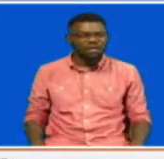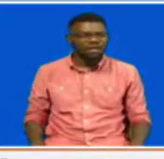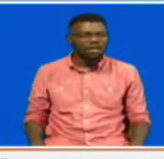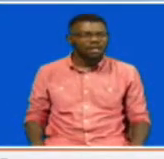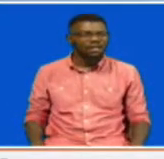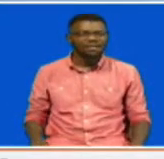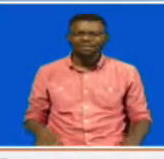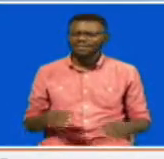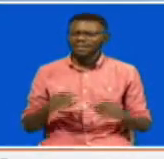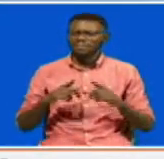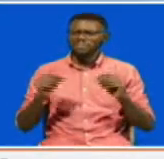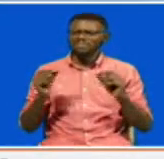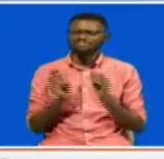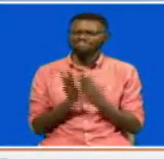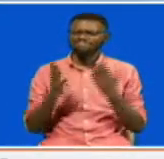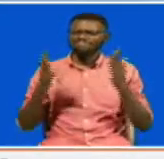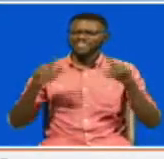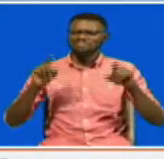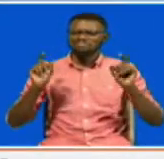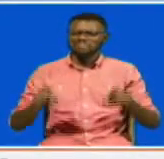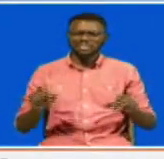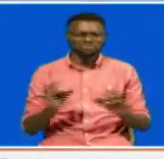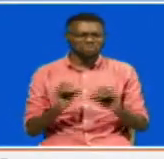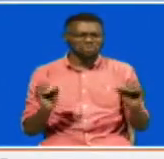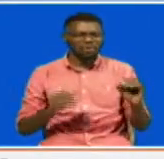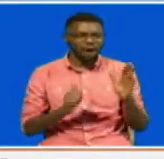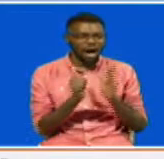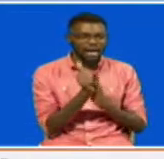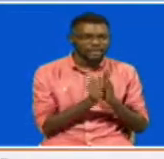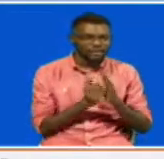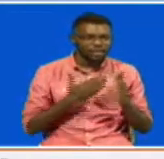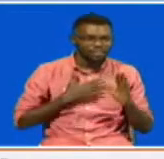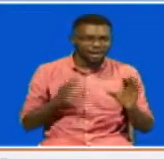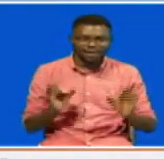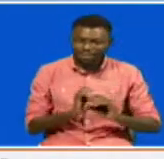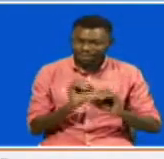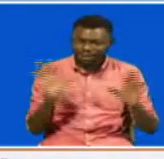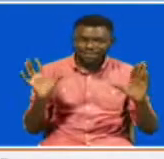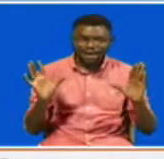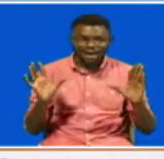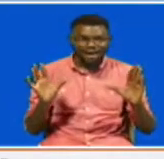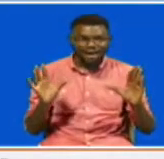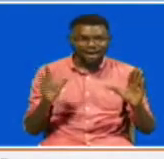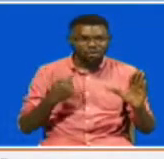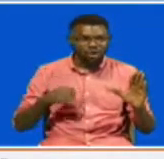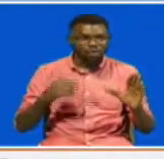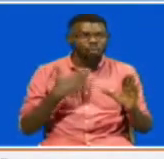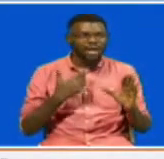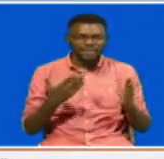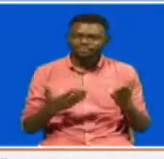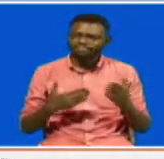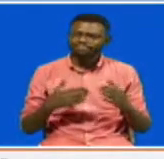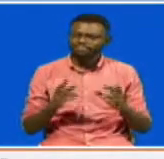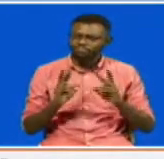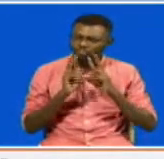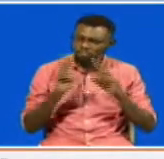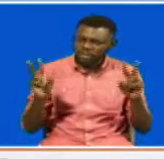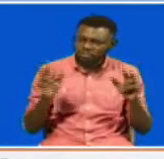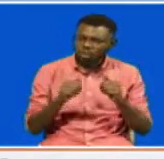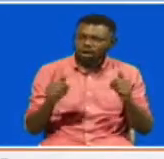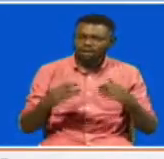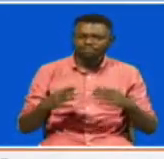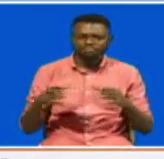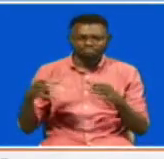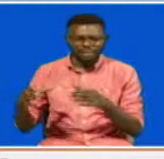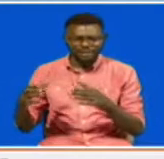around with congratulatory messages. My agenda is clear. My agenda is to ensure that we have political tranquility. We have a party that is